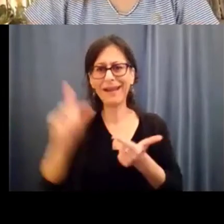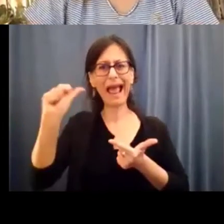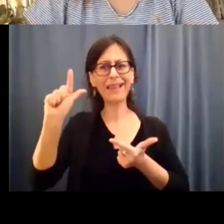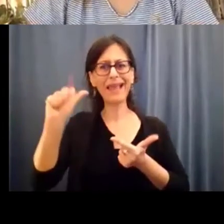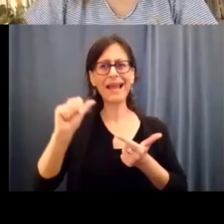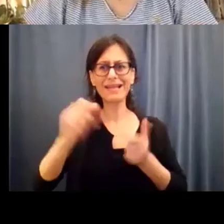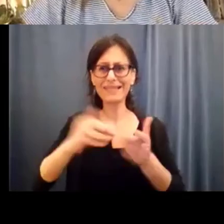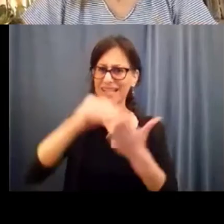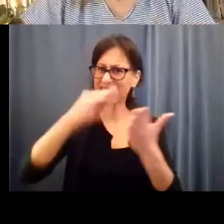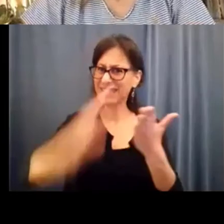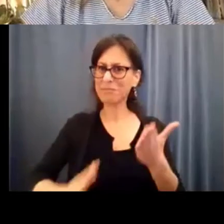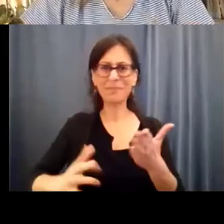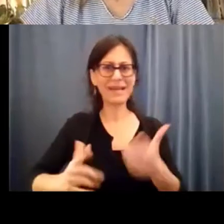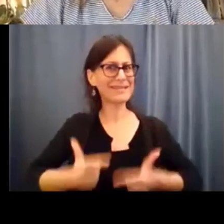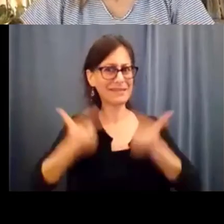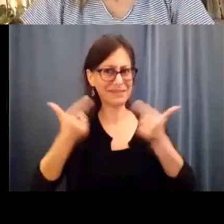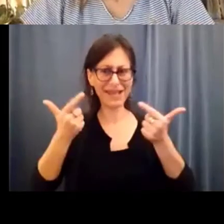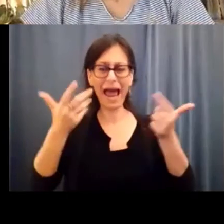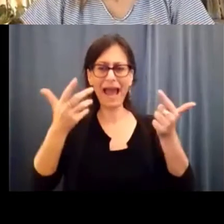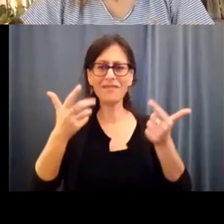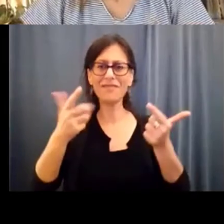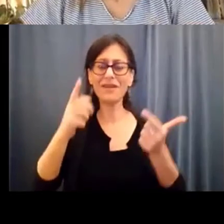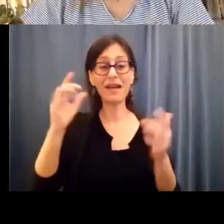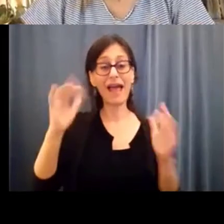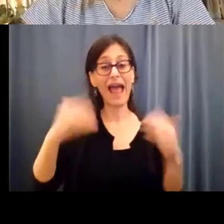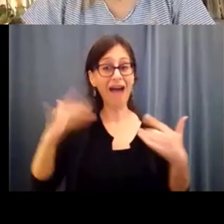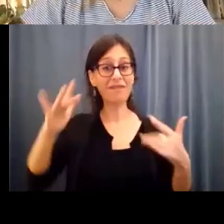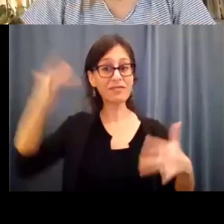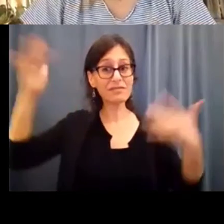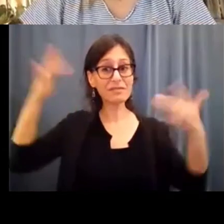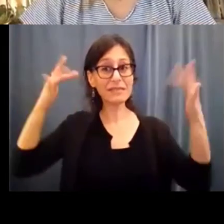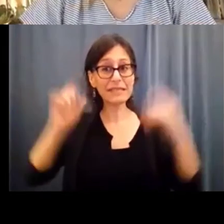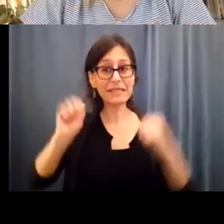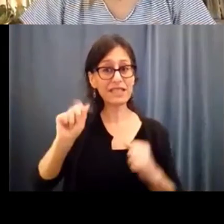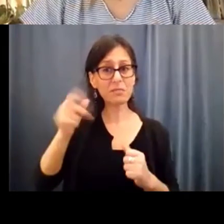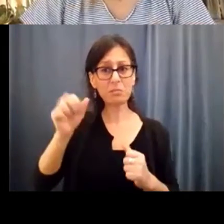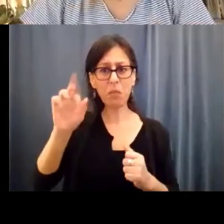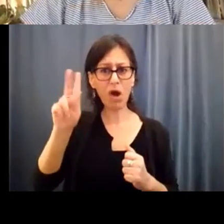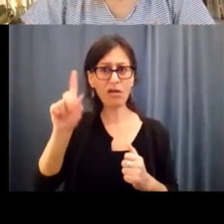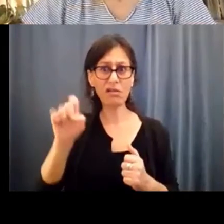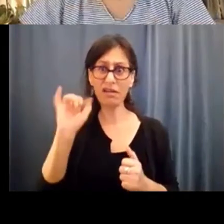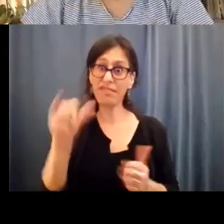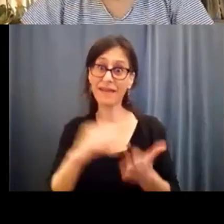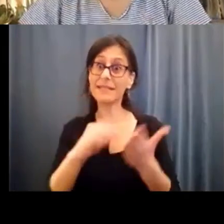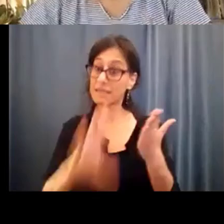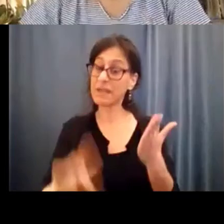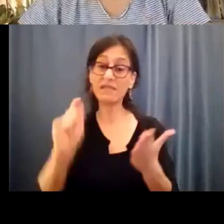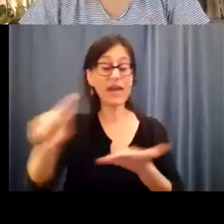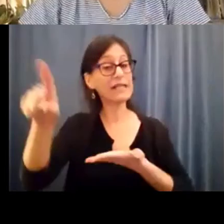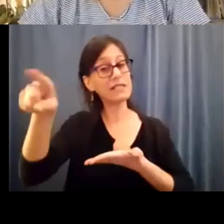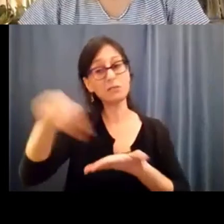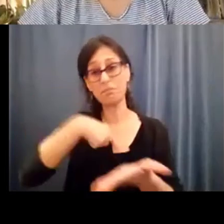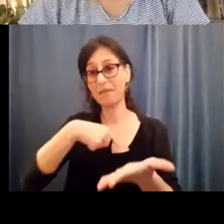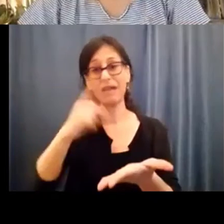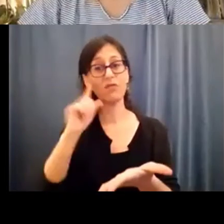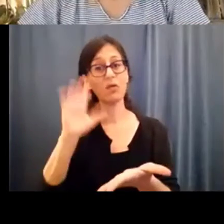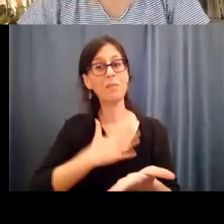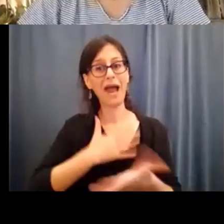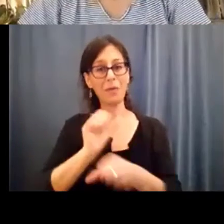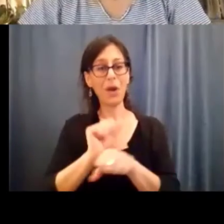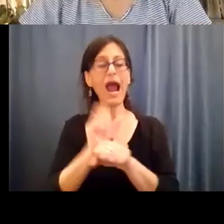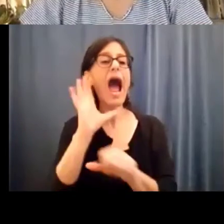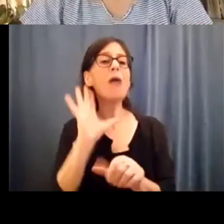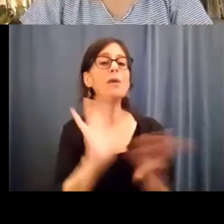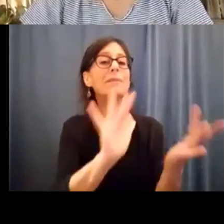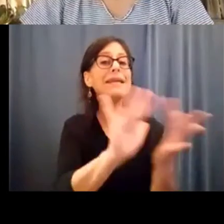It's expensive to live here. It's expensive to have sparkle, and you need to be getting paid for your work. So, I